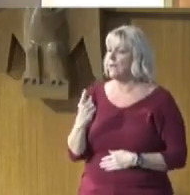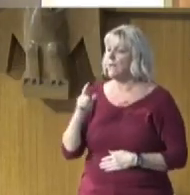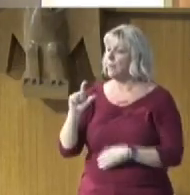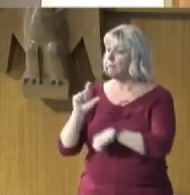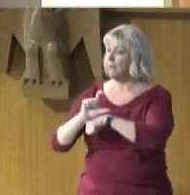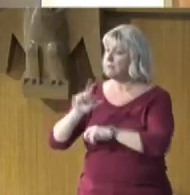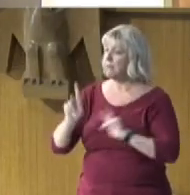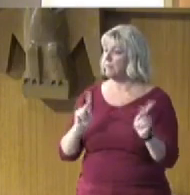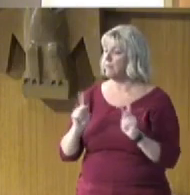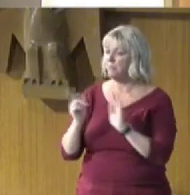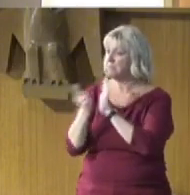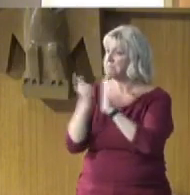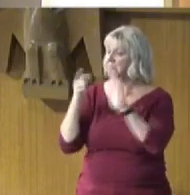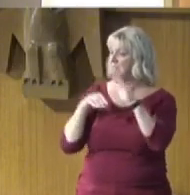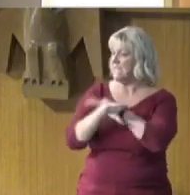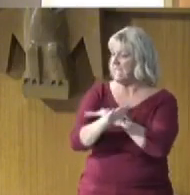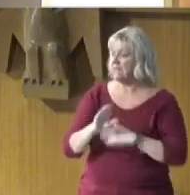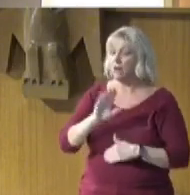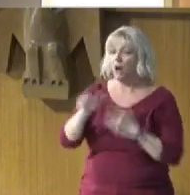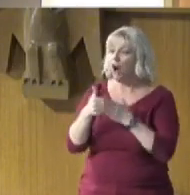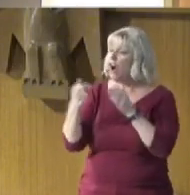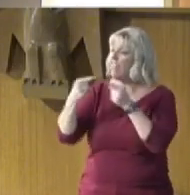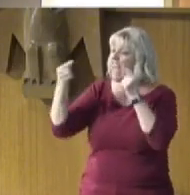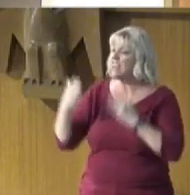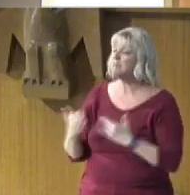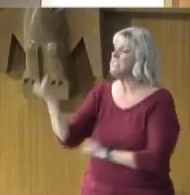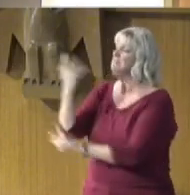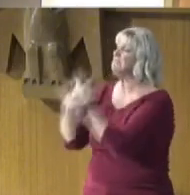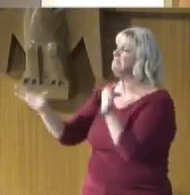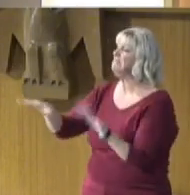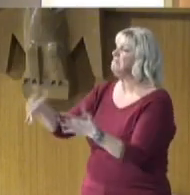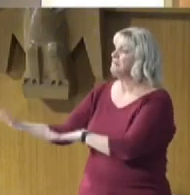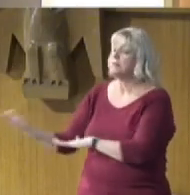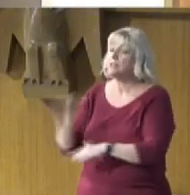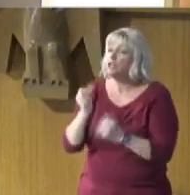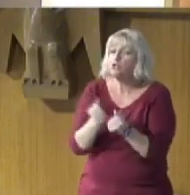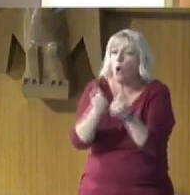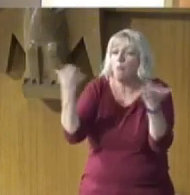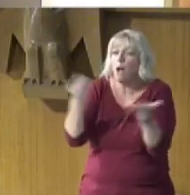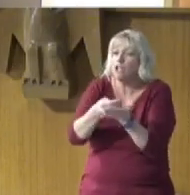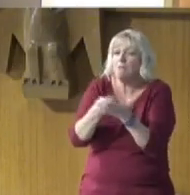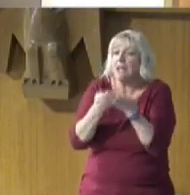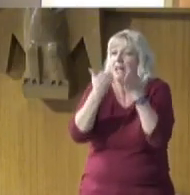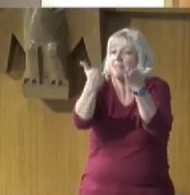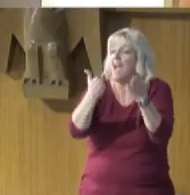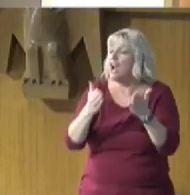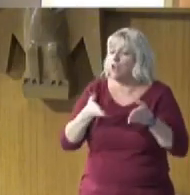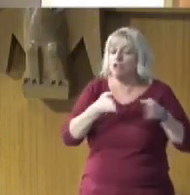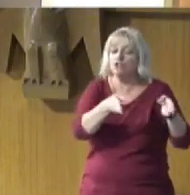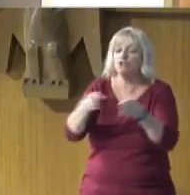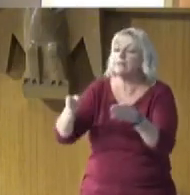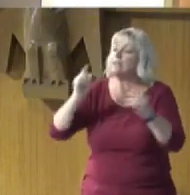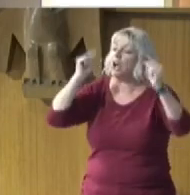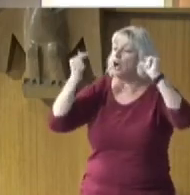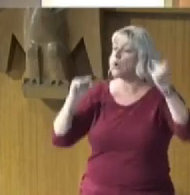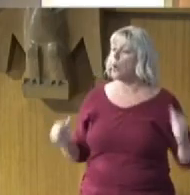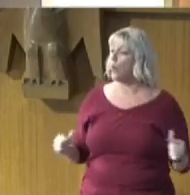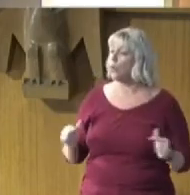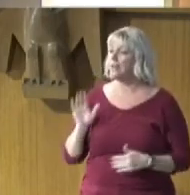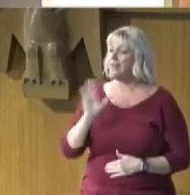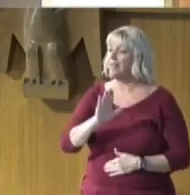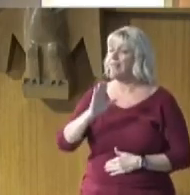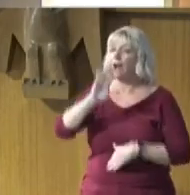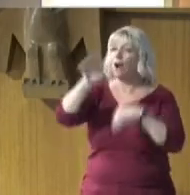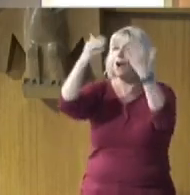of your enemies have been bombed with hellfire, and there is so much money that even the streets are paved with gold. When your idea of heaven is the elimination